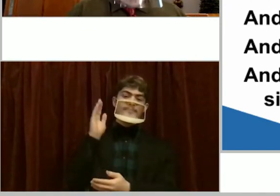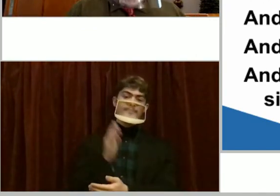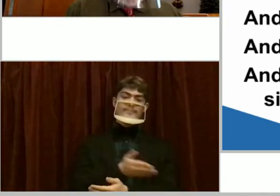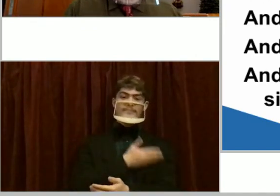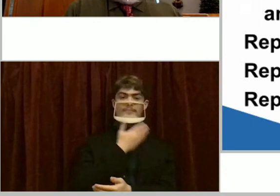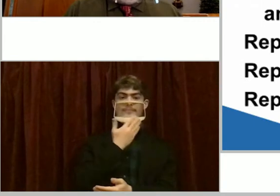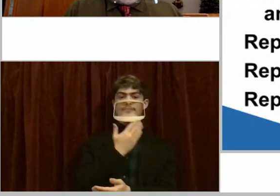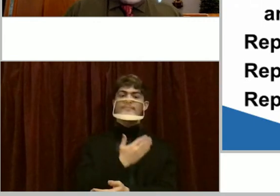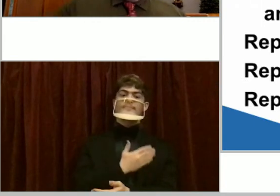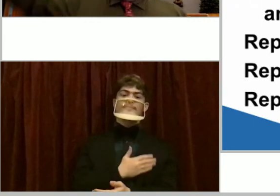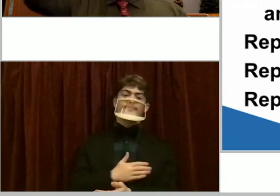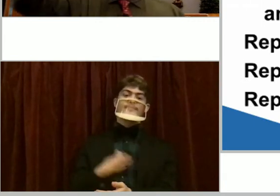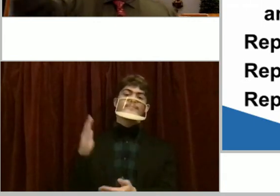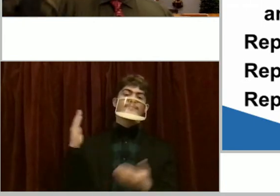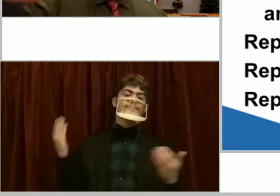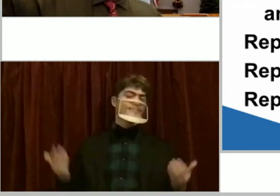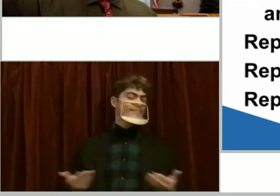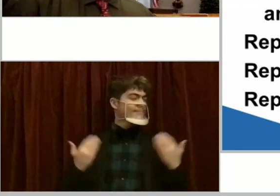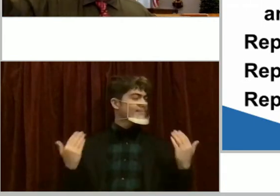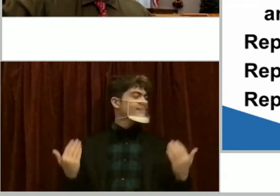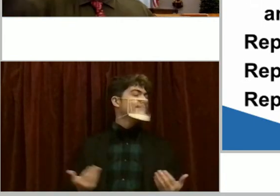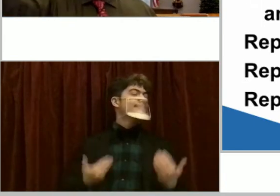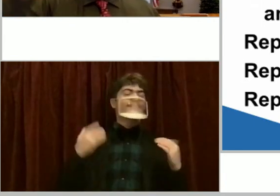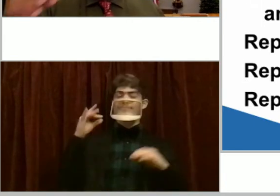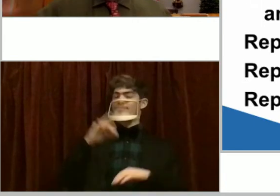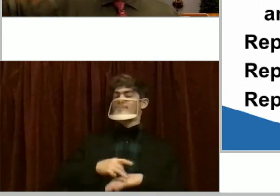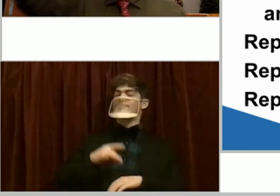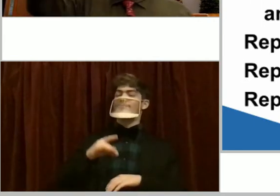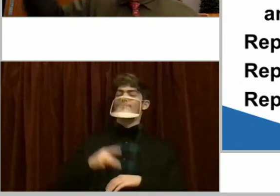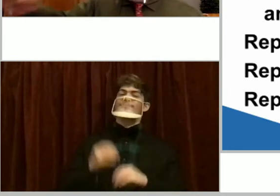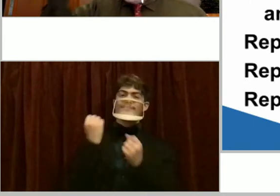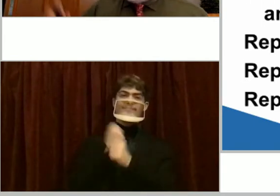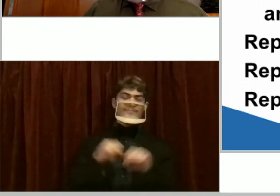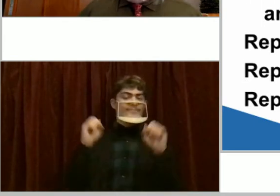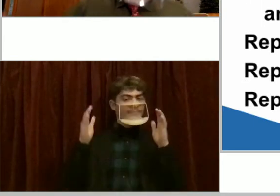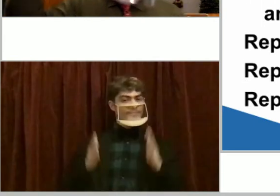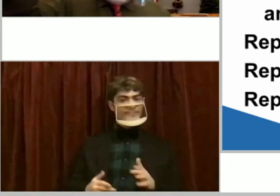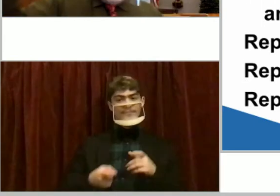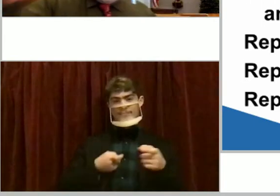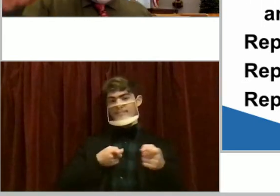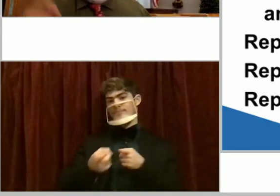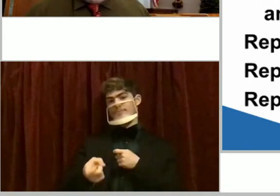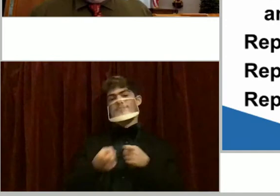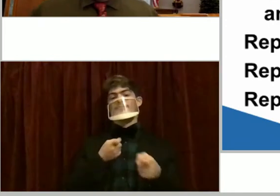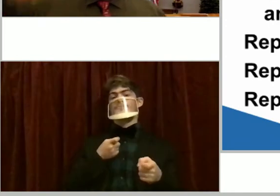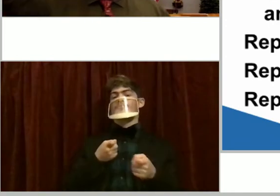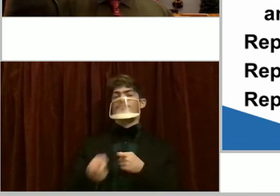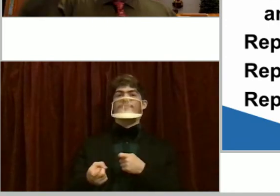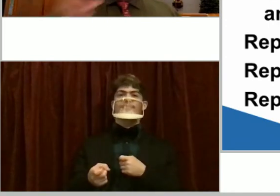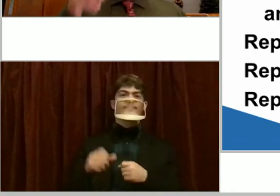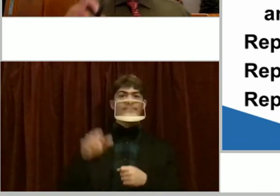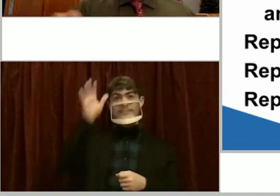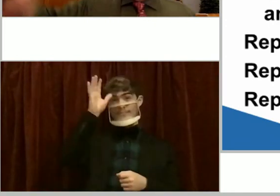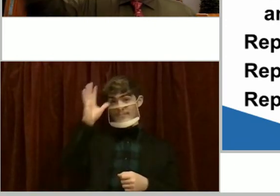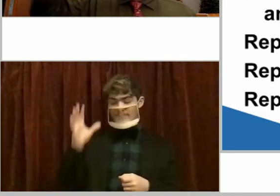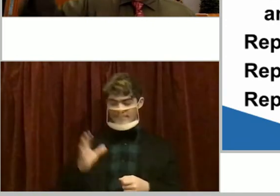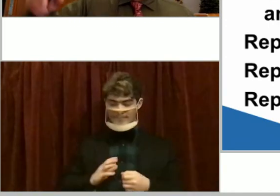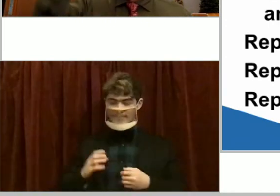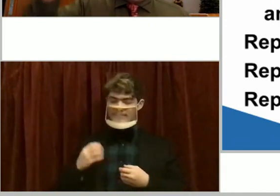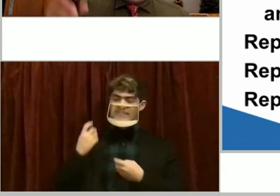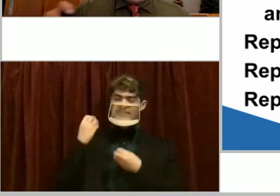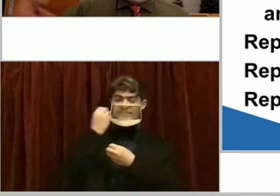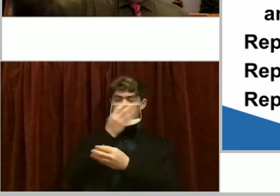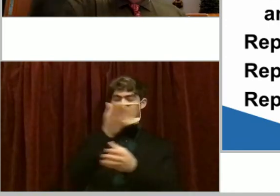nature sing. Joy to the earth, the Savior reigns. Let men